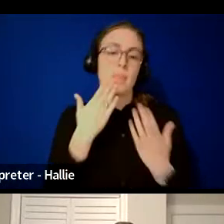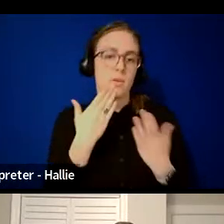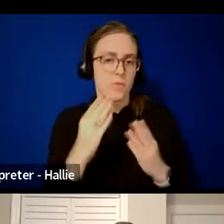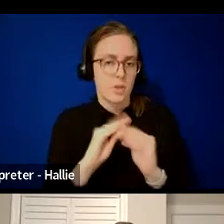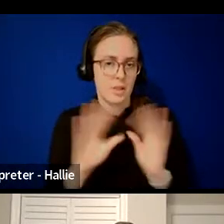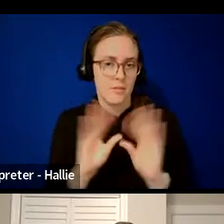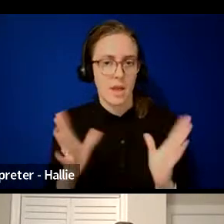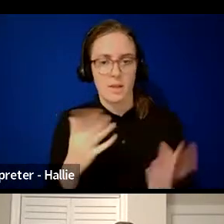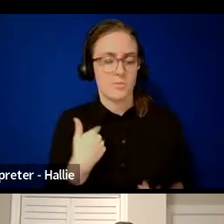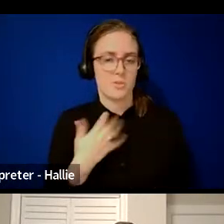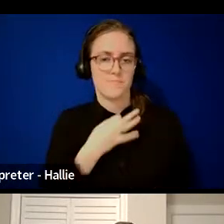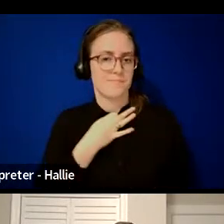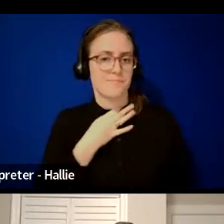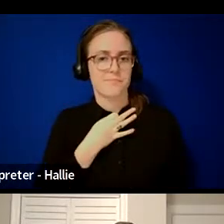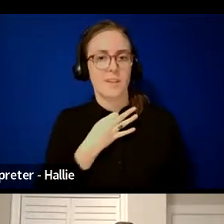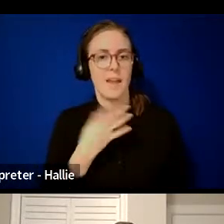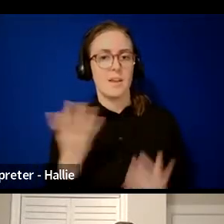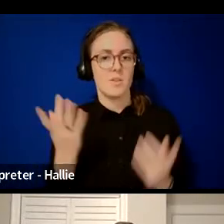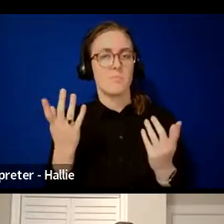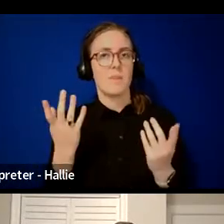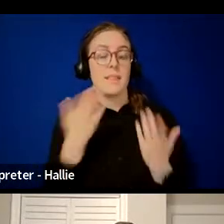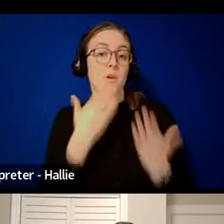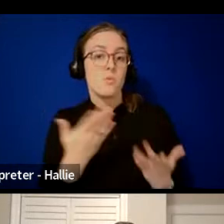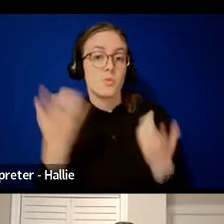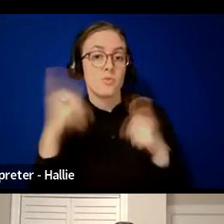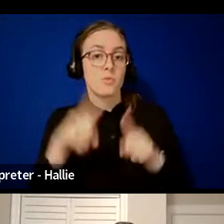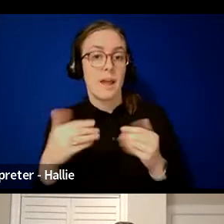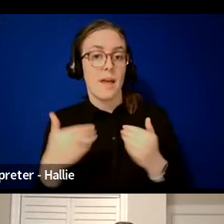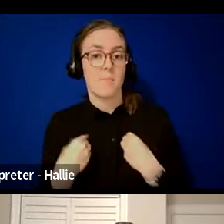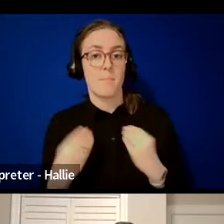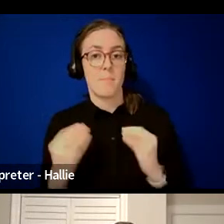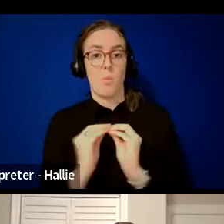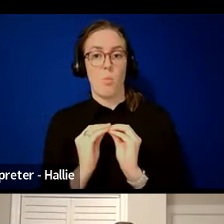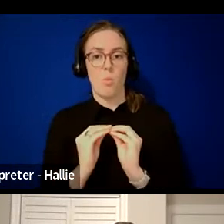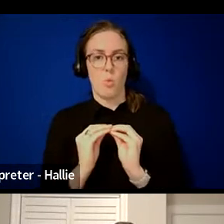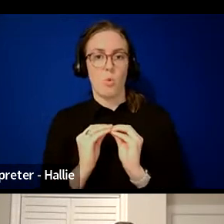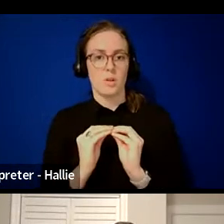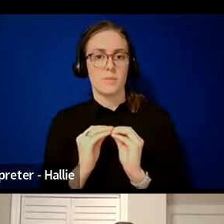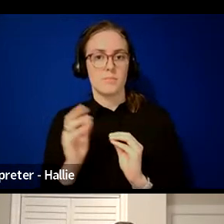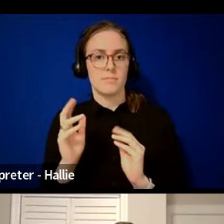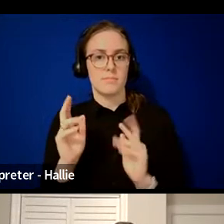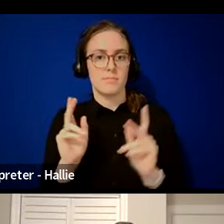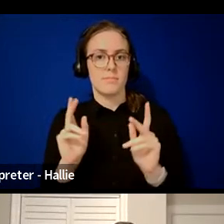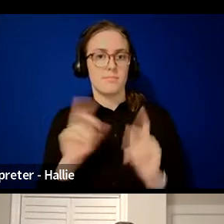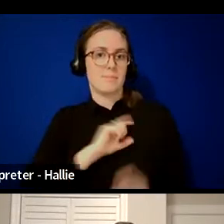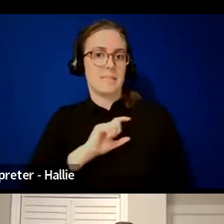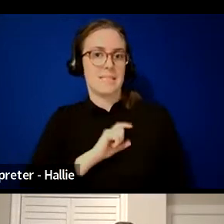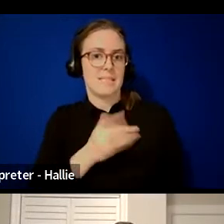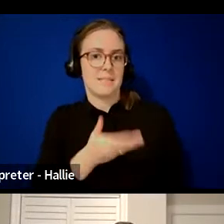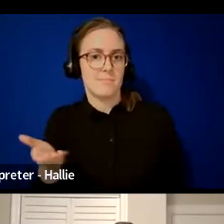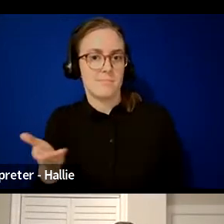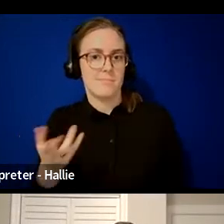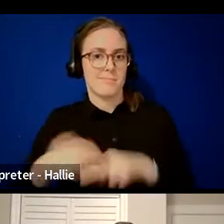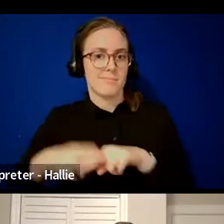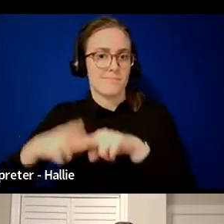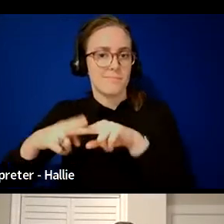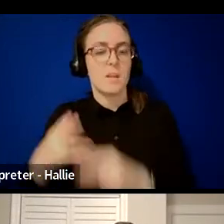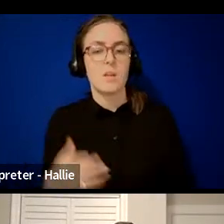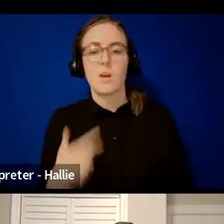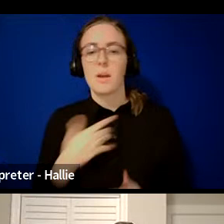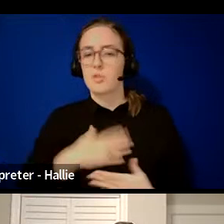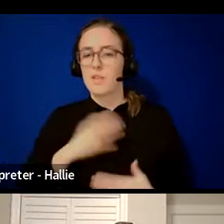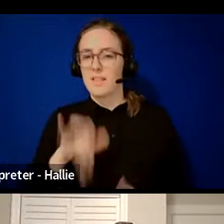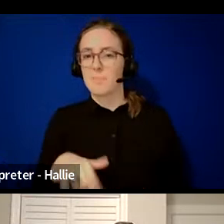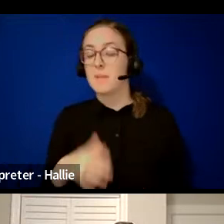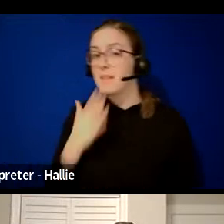also agreeing to have a little bit more presence. It means a lot. So I do appreciate you saying that. Thank you, Commissioner. And if you don't have my phone number,